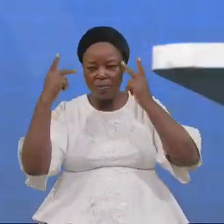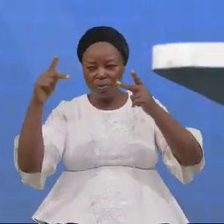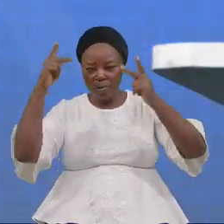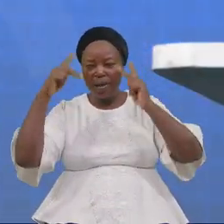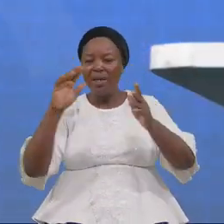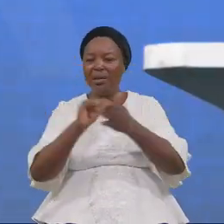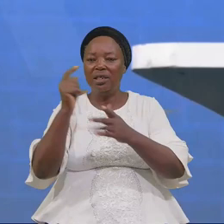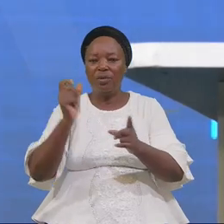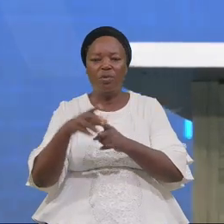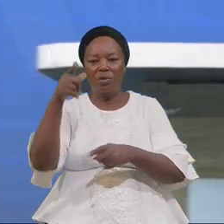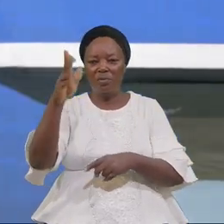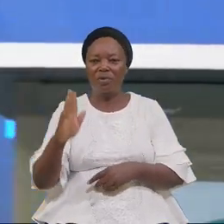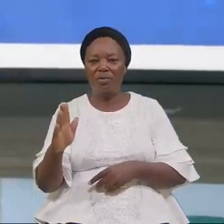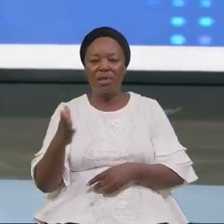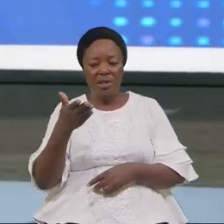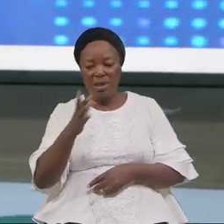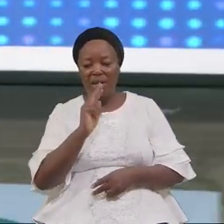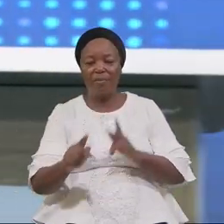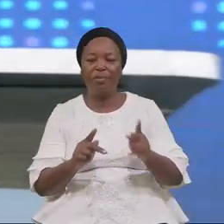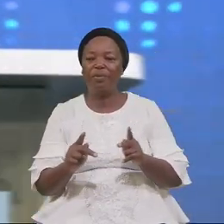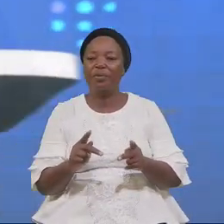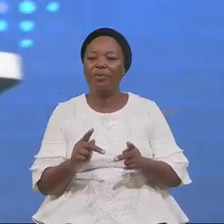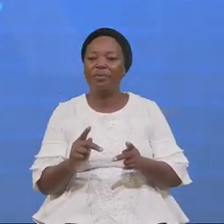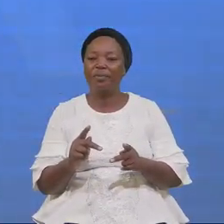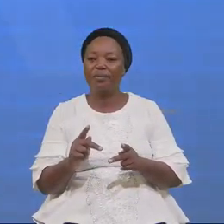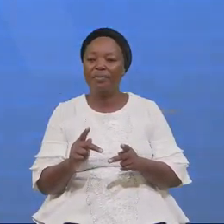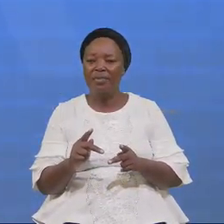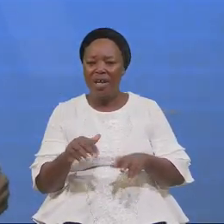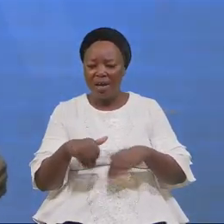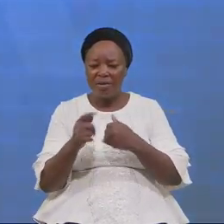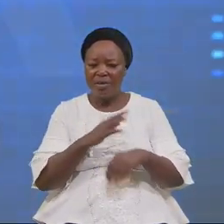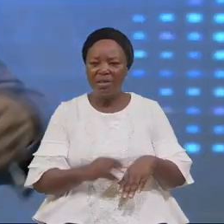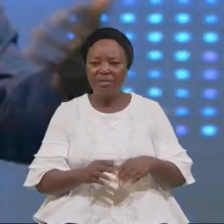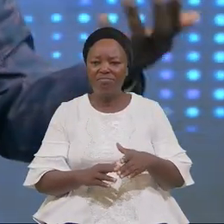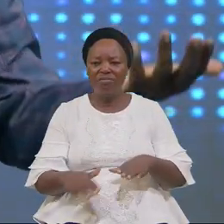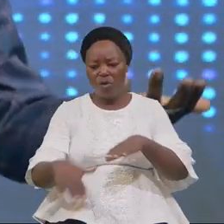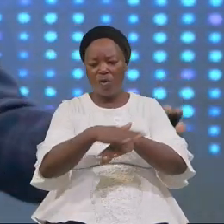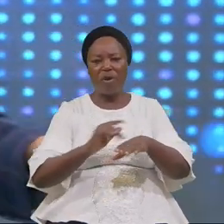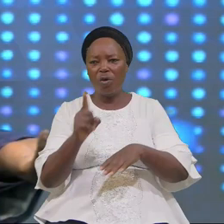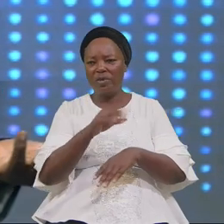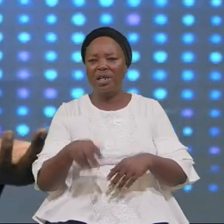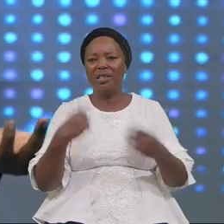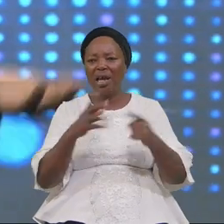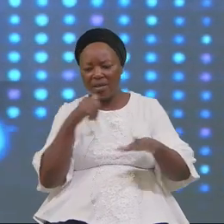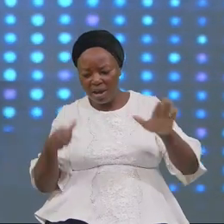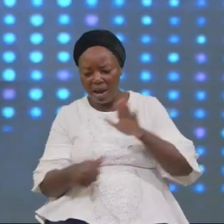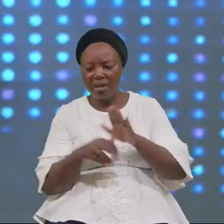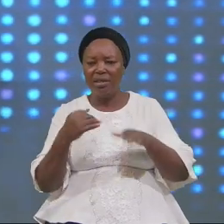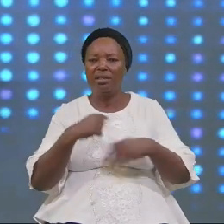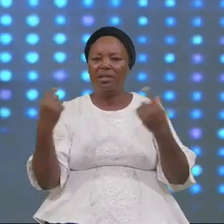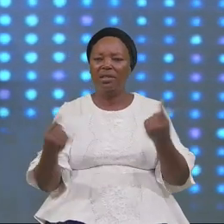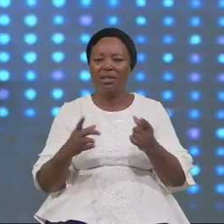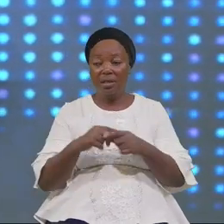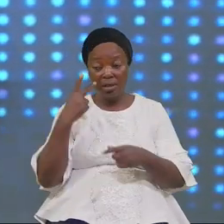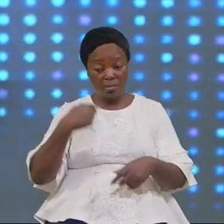word of God. There are people, how do they cover their sins? They say, see me, look at my